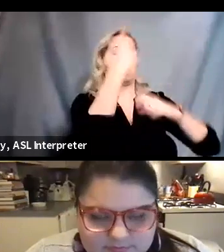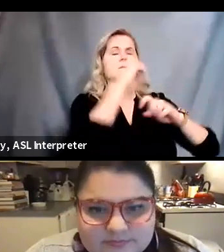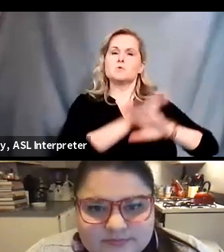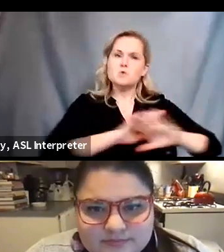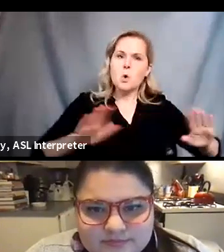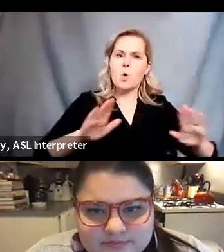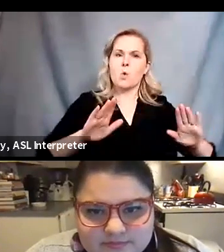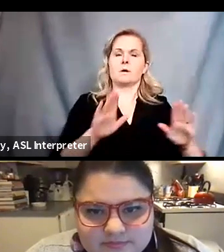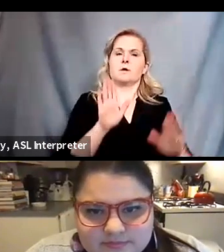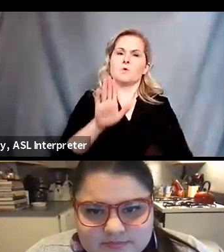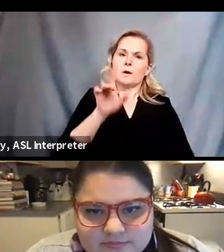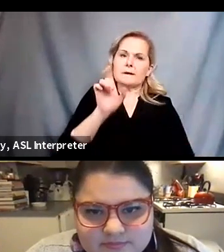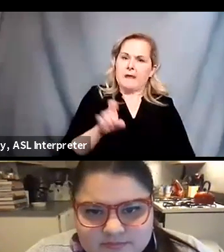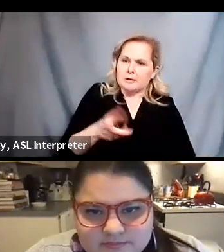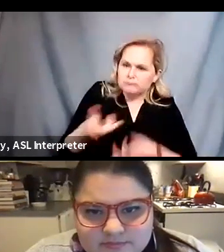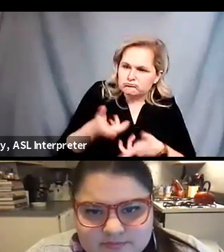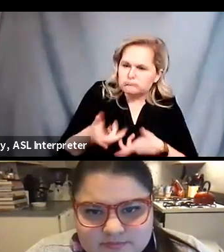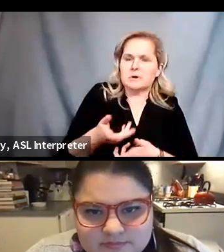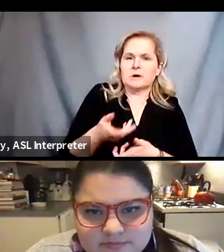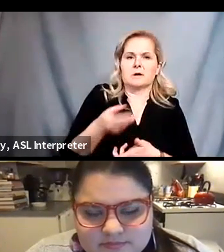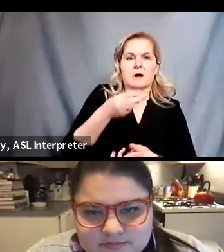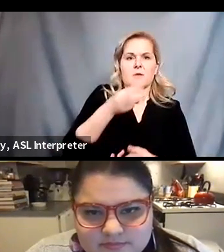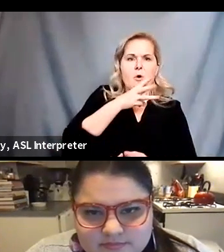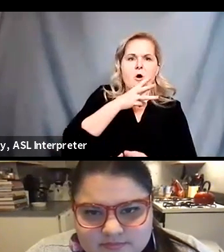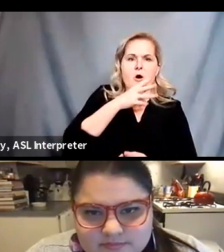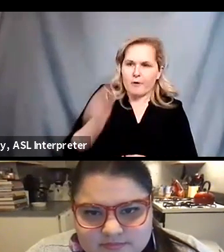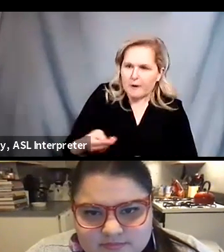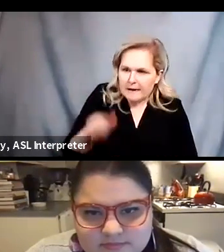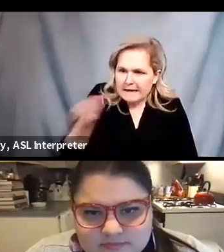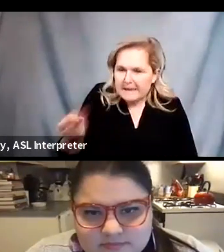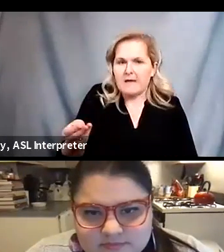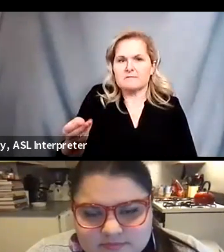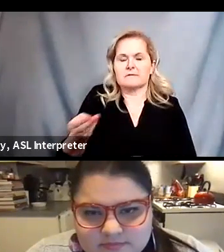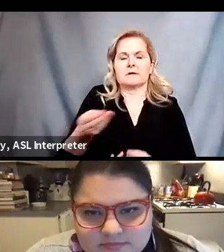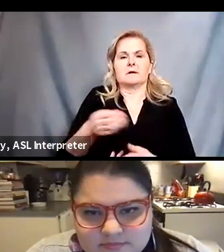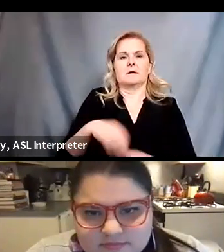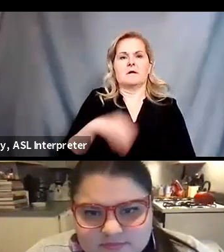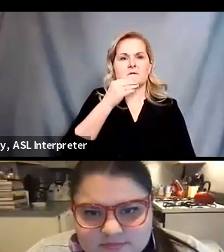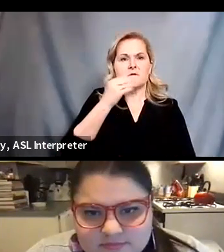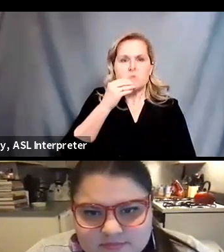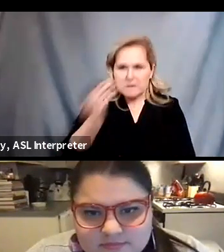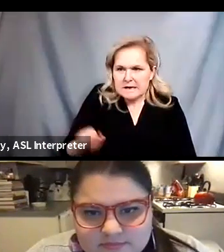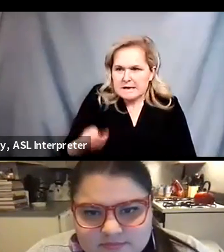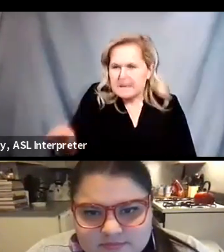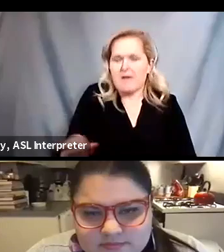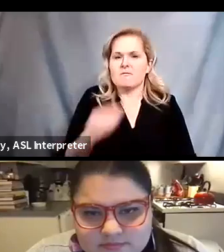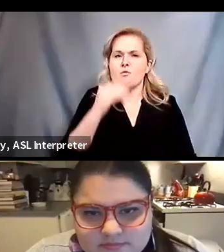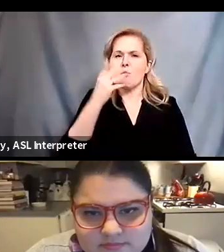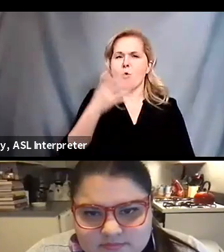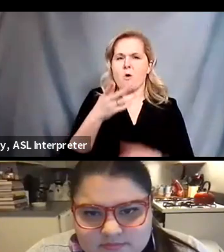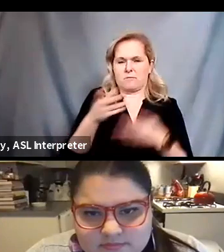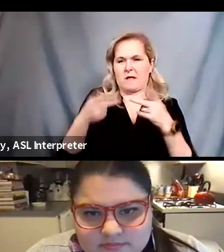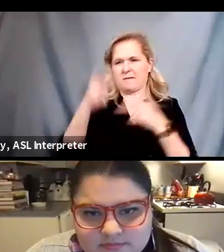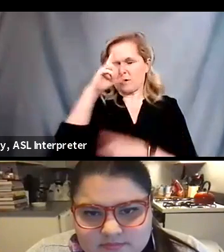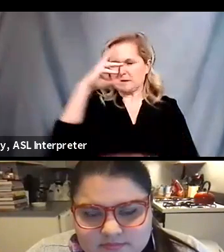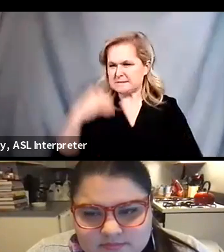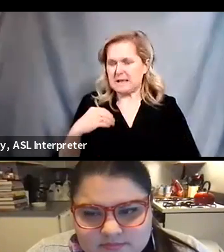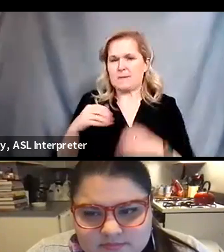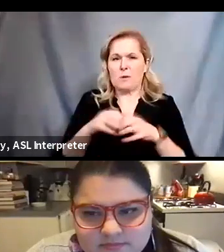given water to drink. You were given food to eat. You were given a warm place to sleep with blankets around